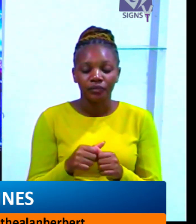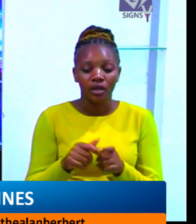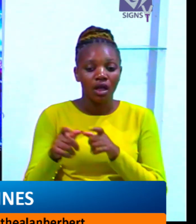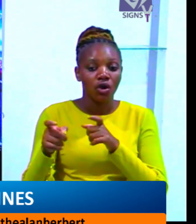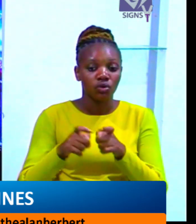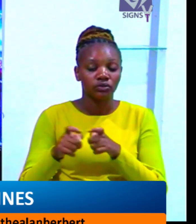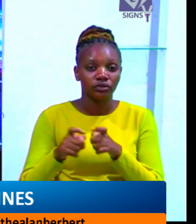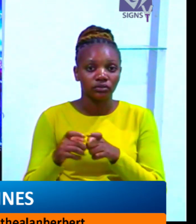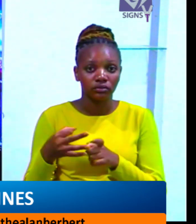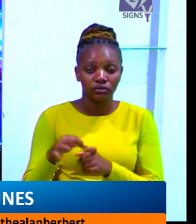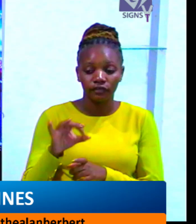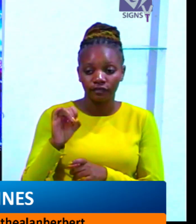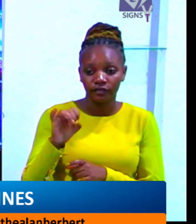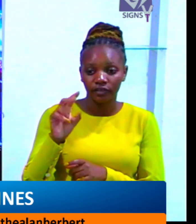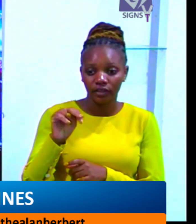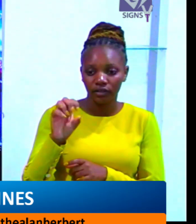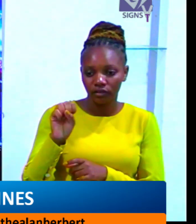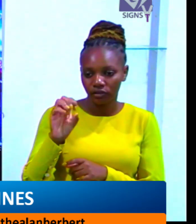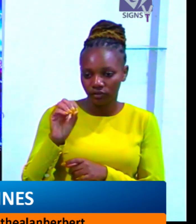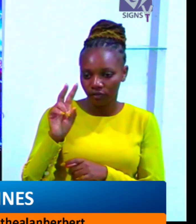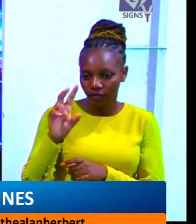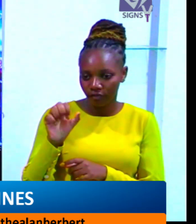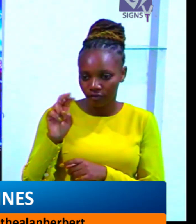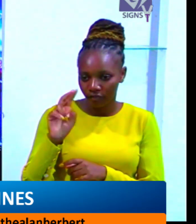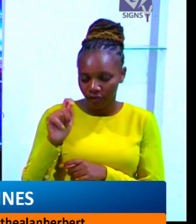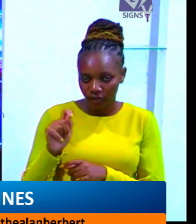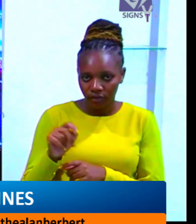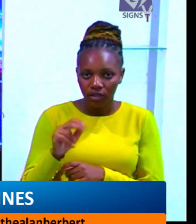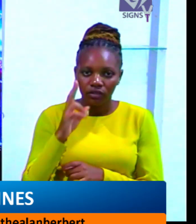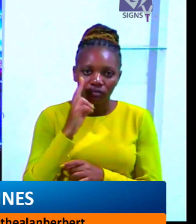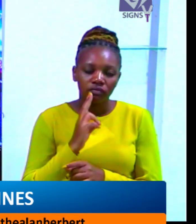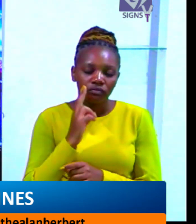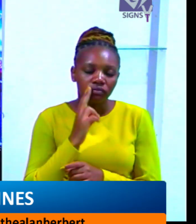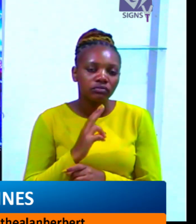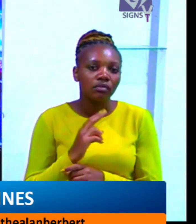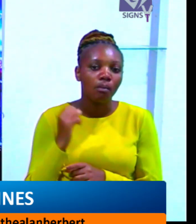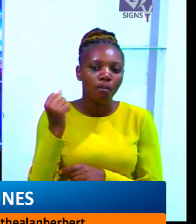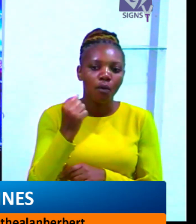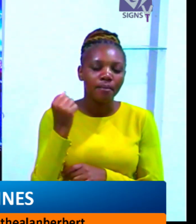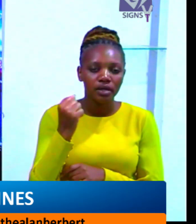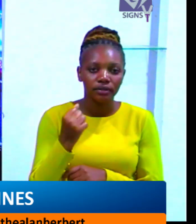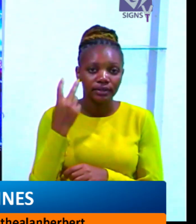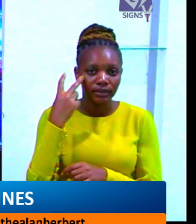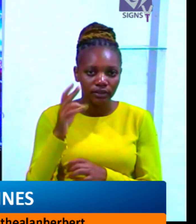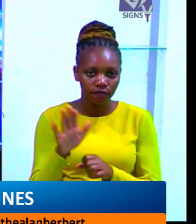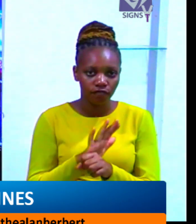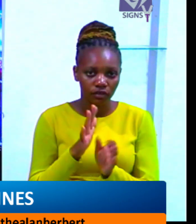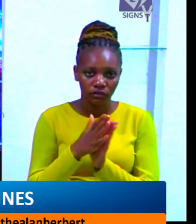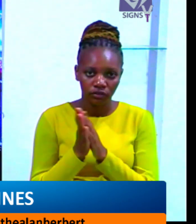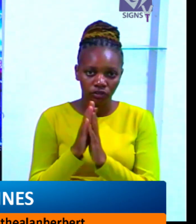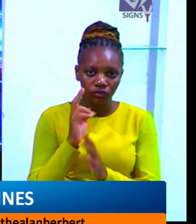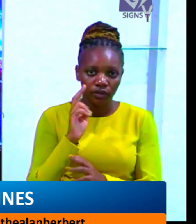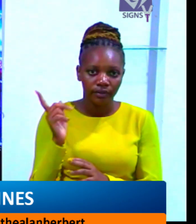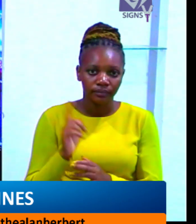the insolvent Mumias Sugar Company. Here are the full details.